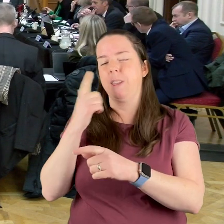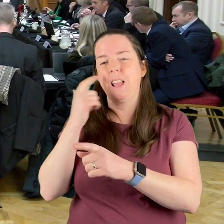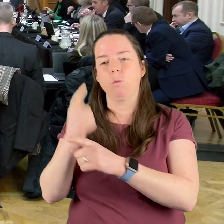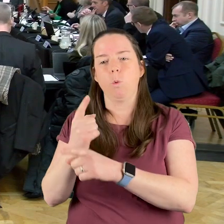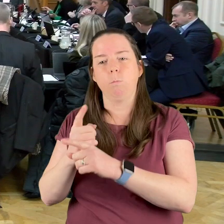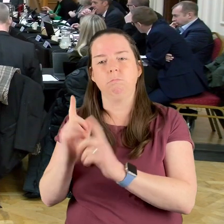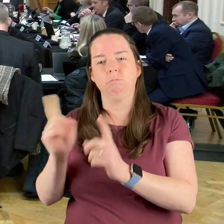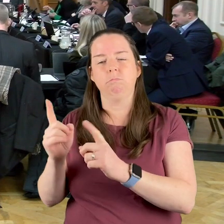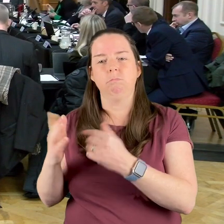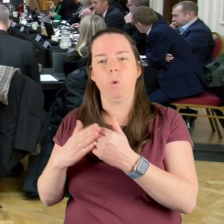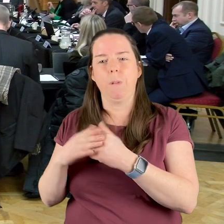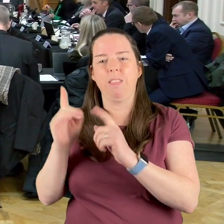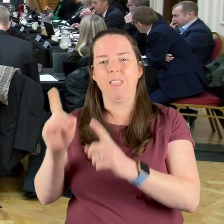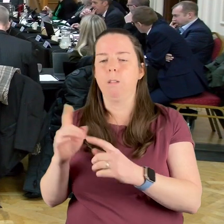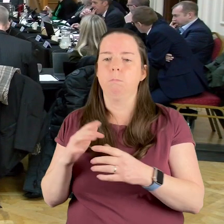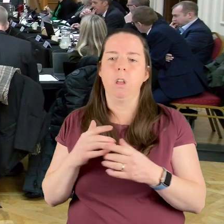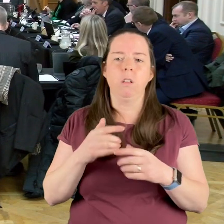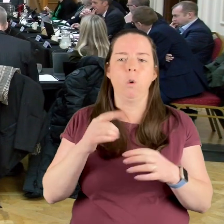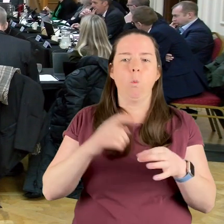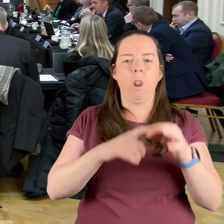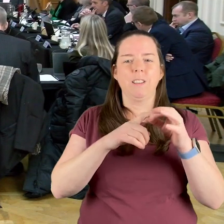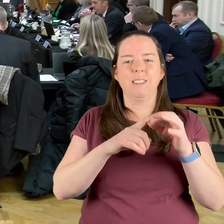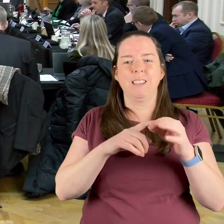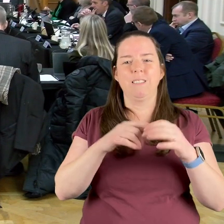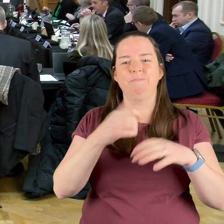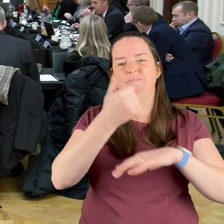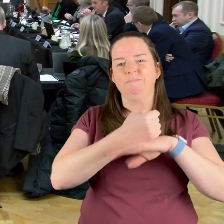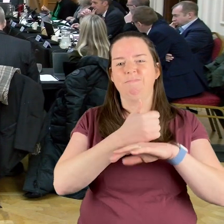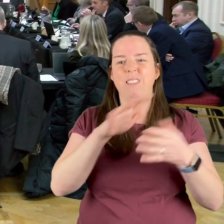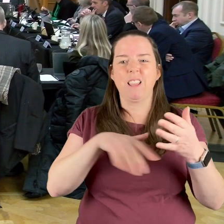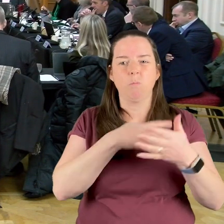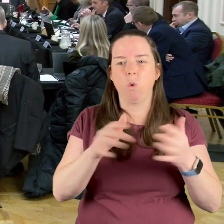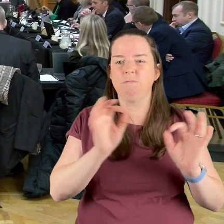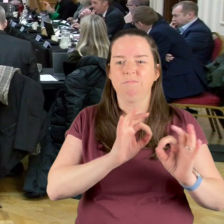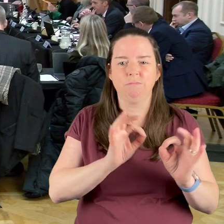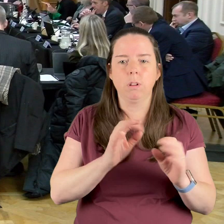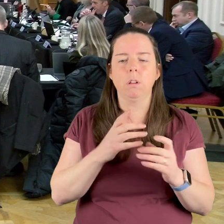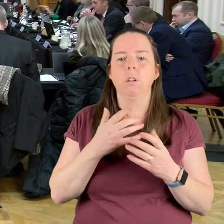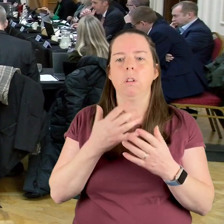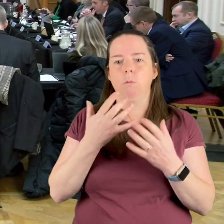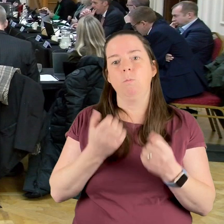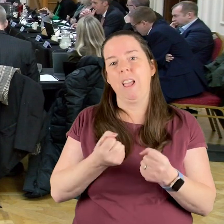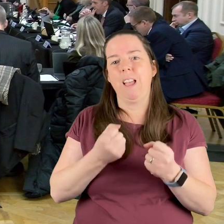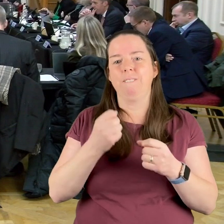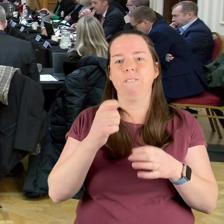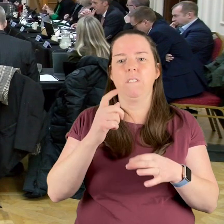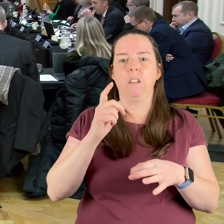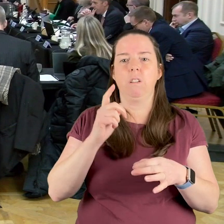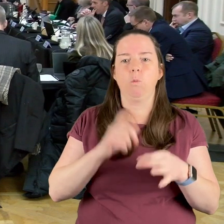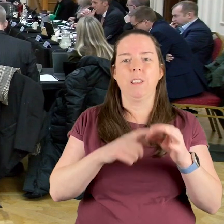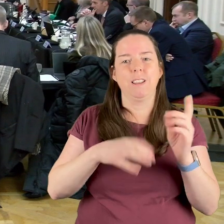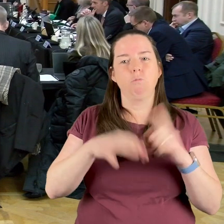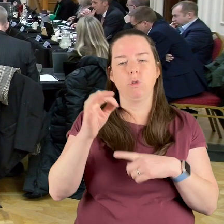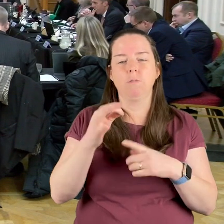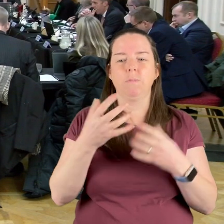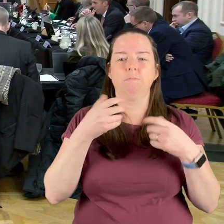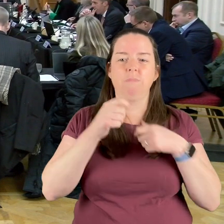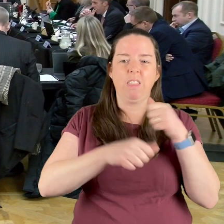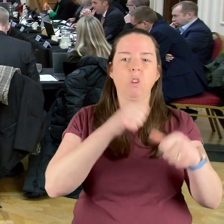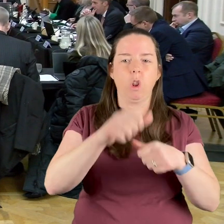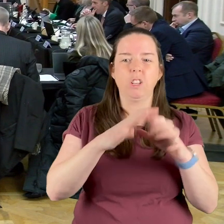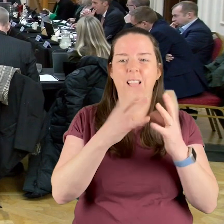SRO, Dr. James Marsh of the clinical networks, he might be able to talk more about that. But we don't have a quality dashboard or anything, but we do use